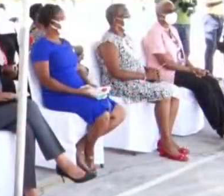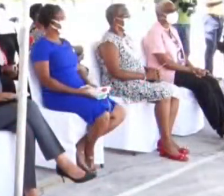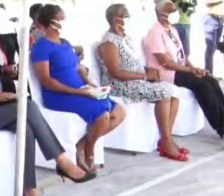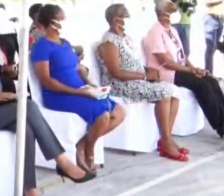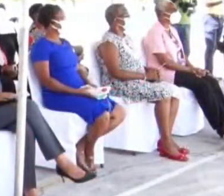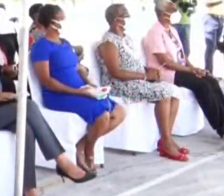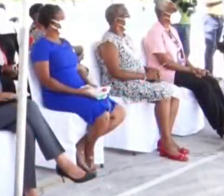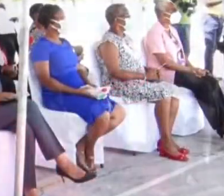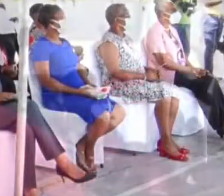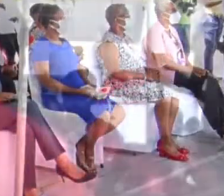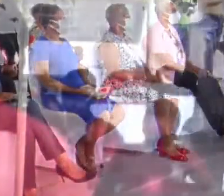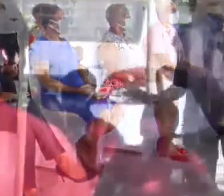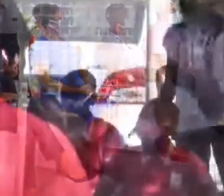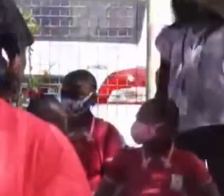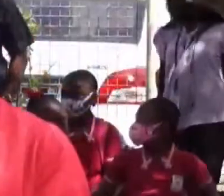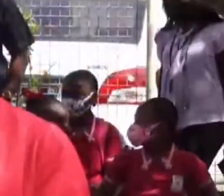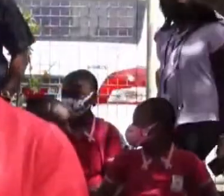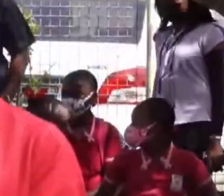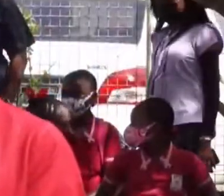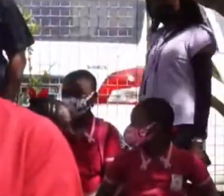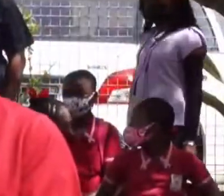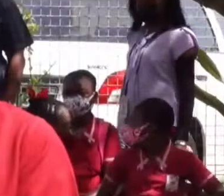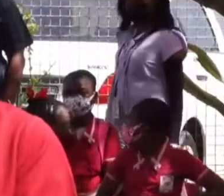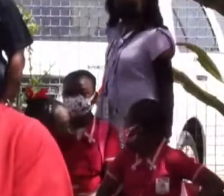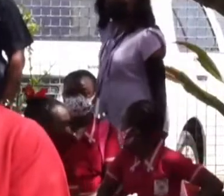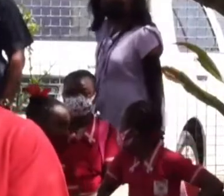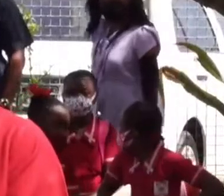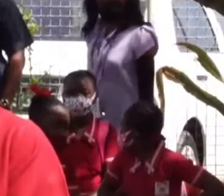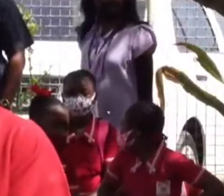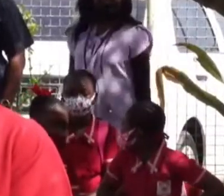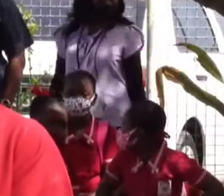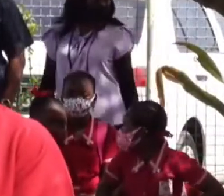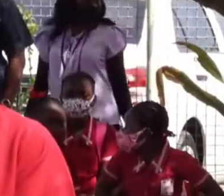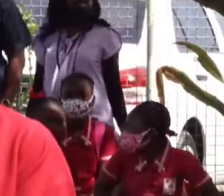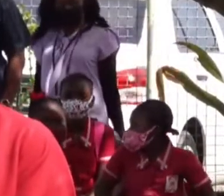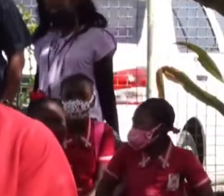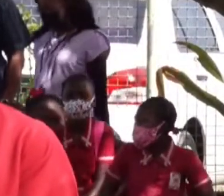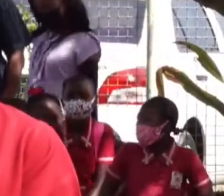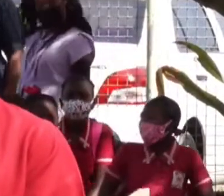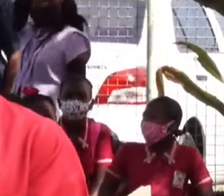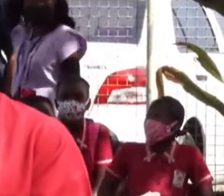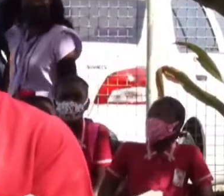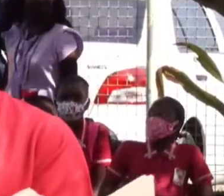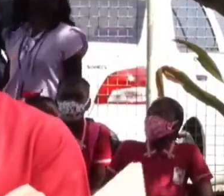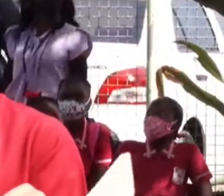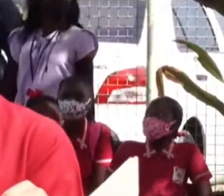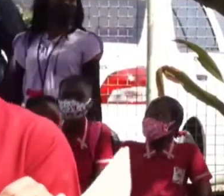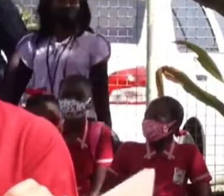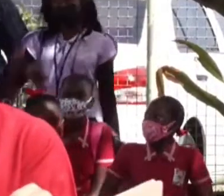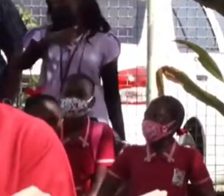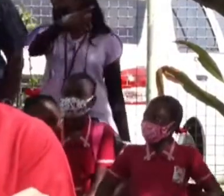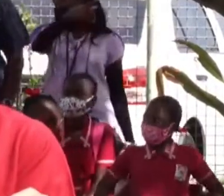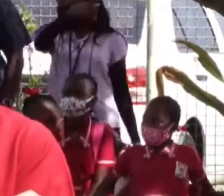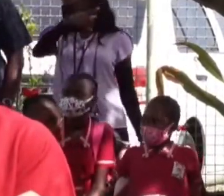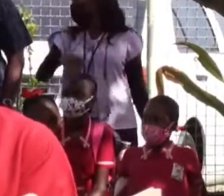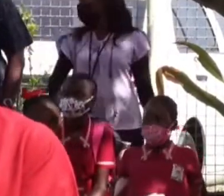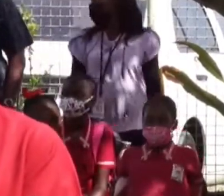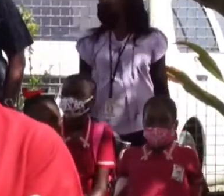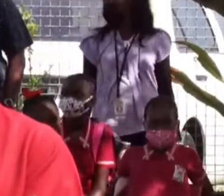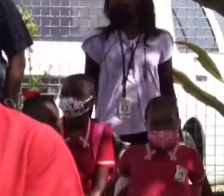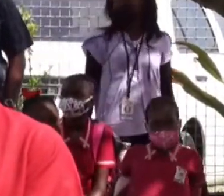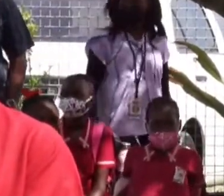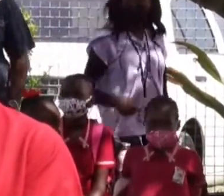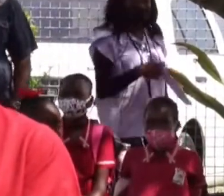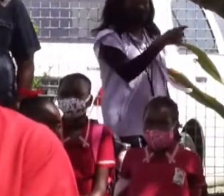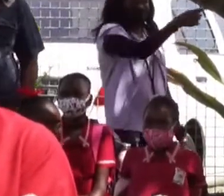This Bible passage reading is taken from Philippians chapter 4, verses 4 to 7. Rejoice in the